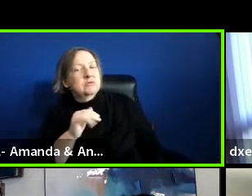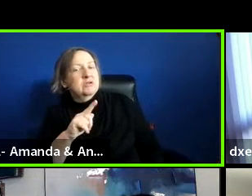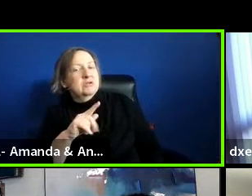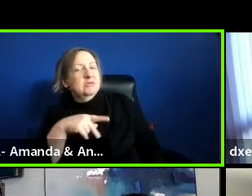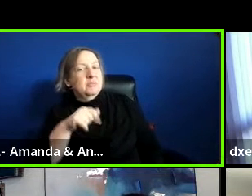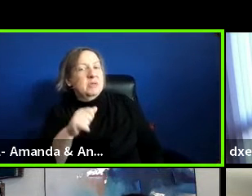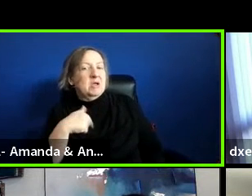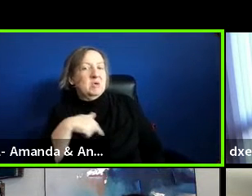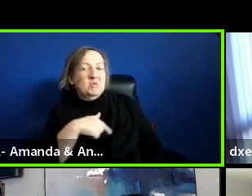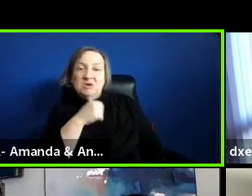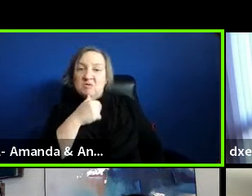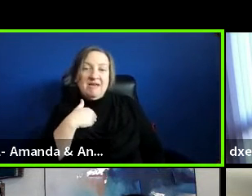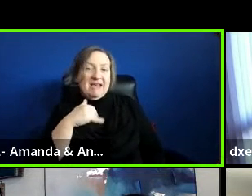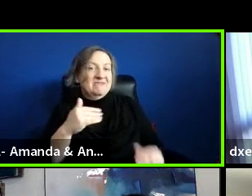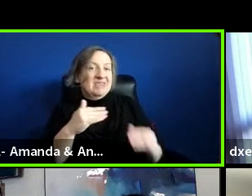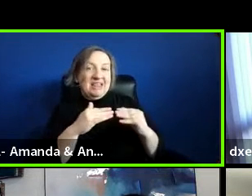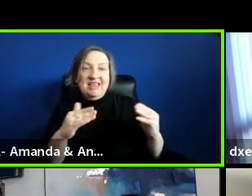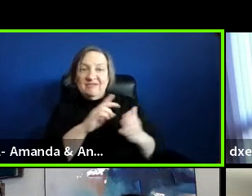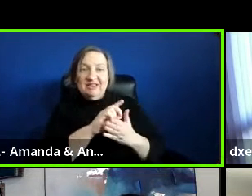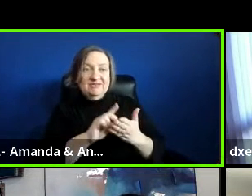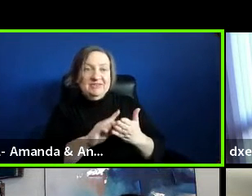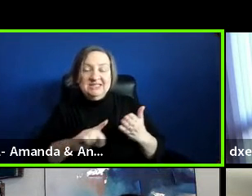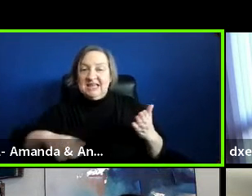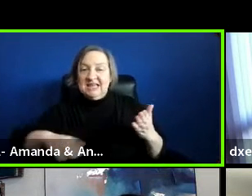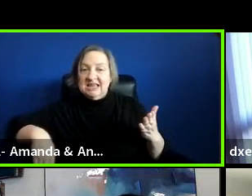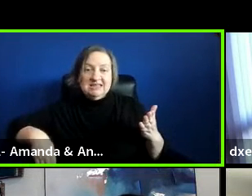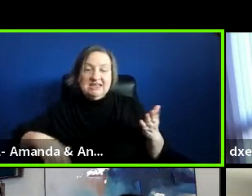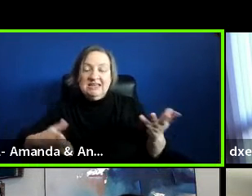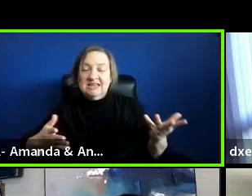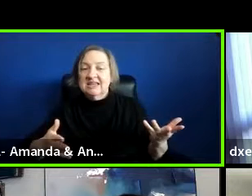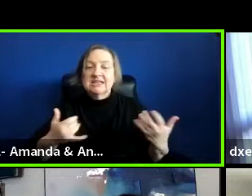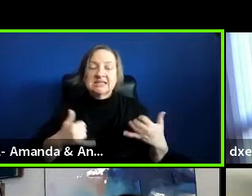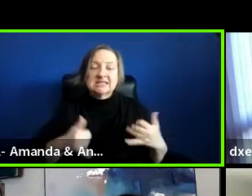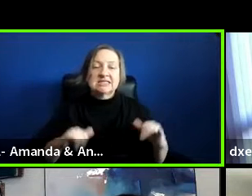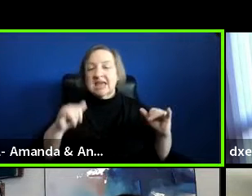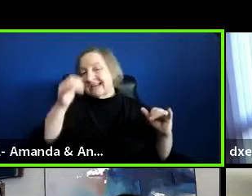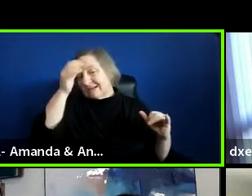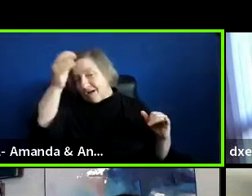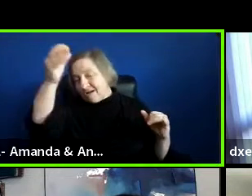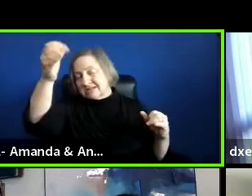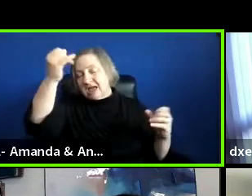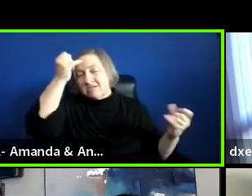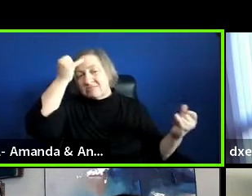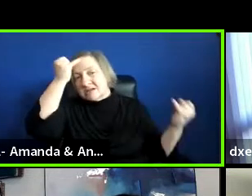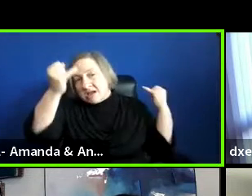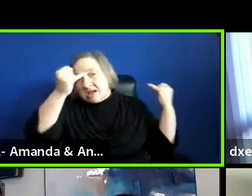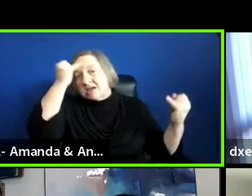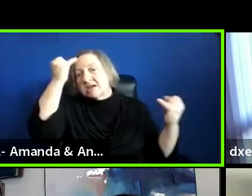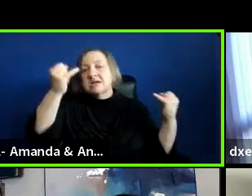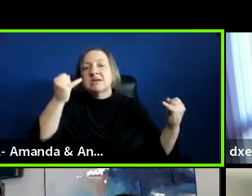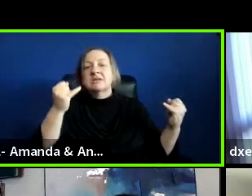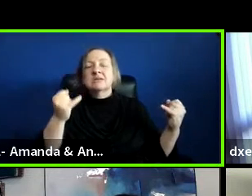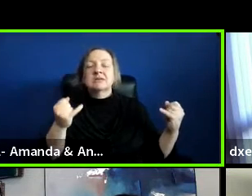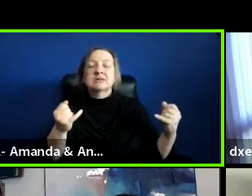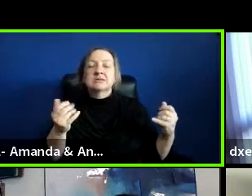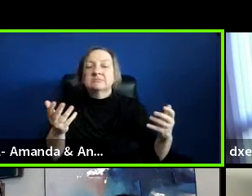We don't have that level of design right now. We're pretty much still in the conceptual stage for like environmental phase.